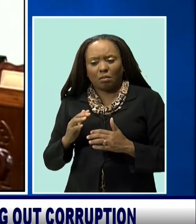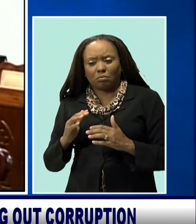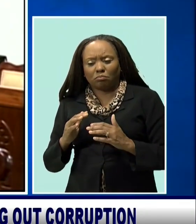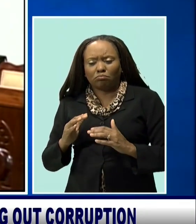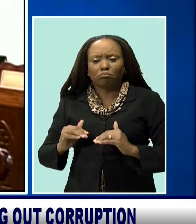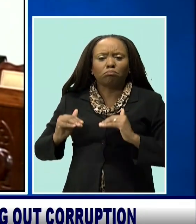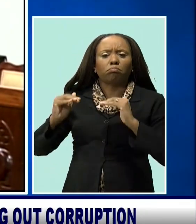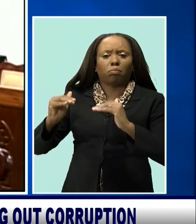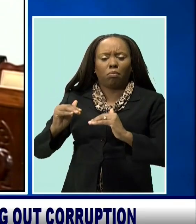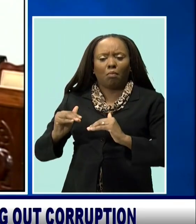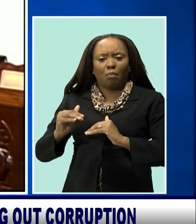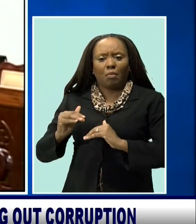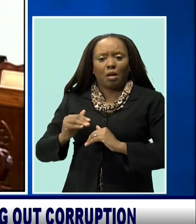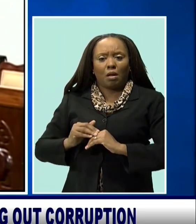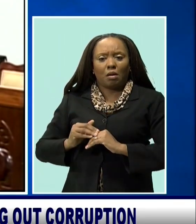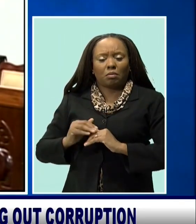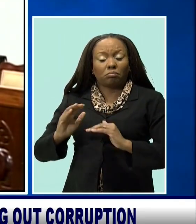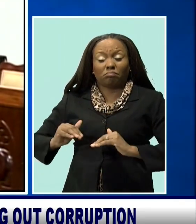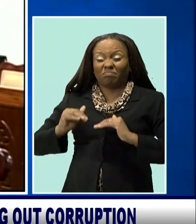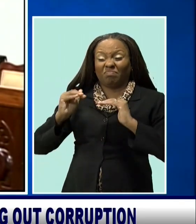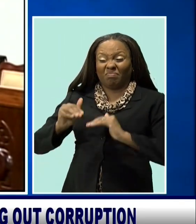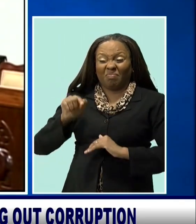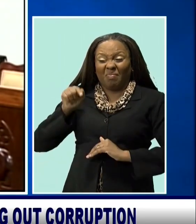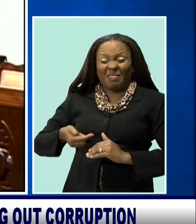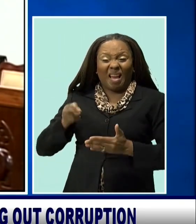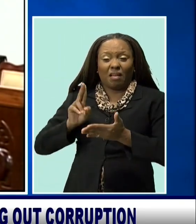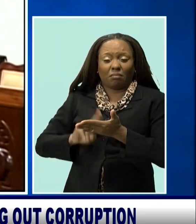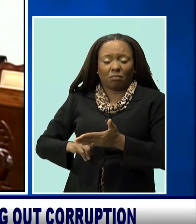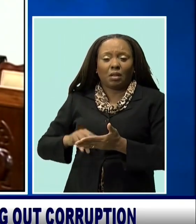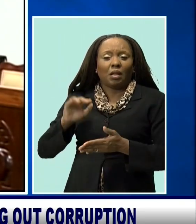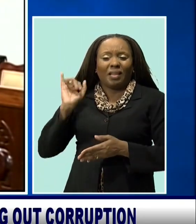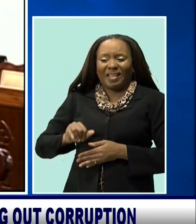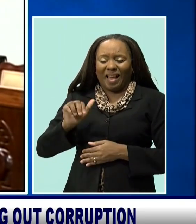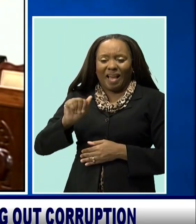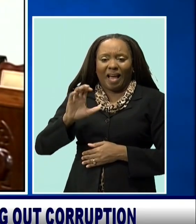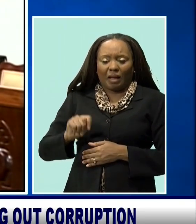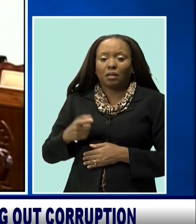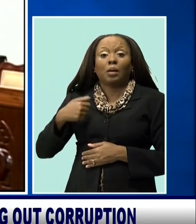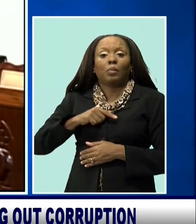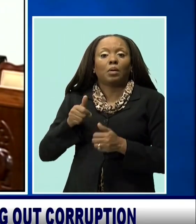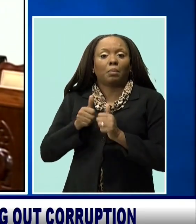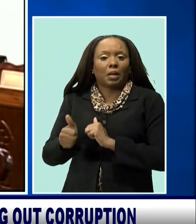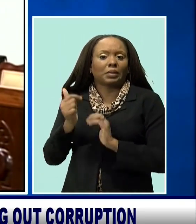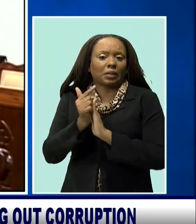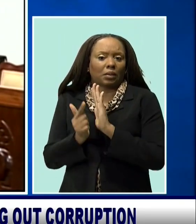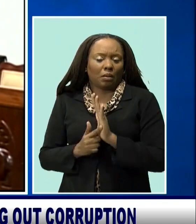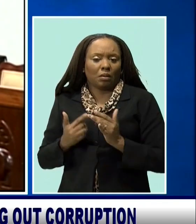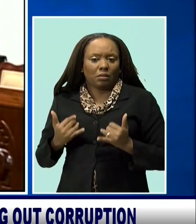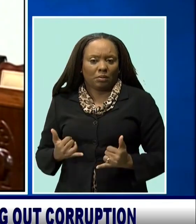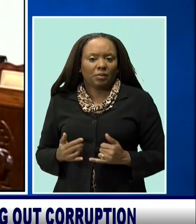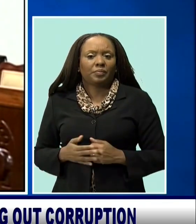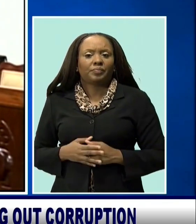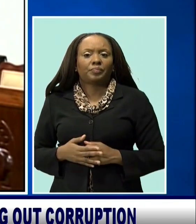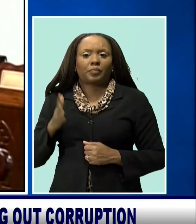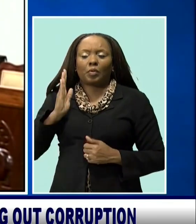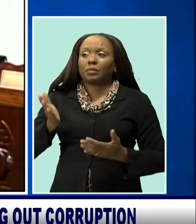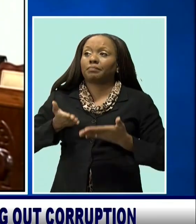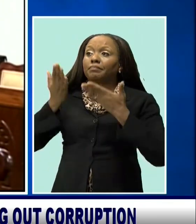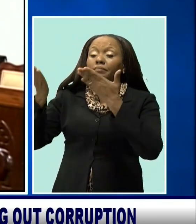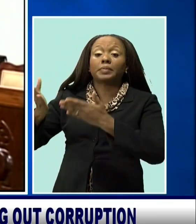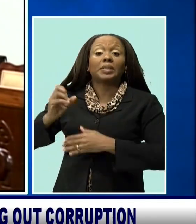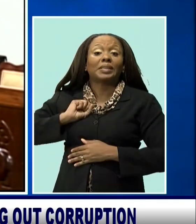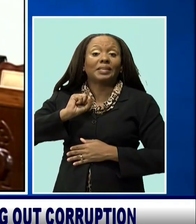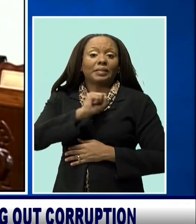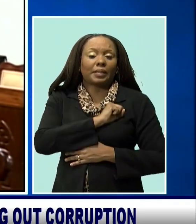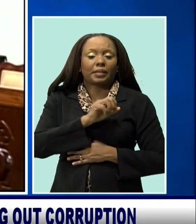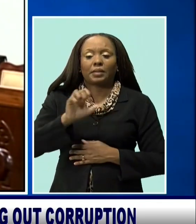Mr. Speaker, there's work to be done. We are passing the law today. It will go to the Senate very shortly,